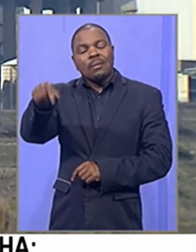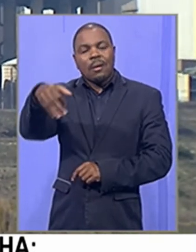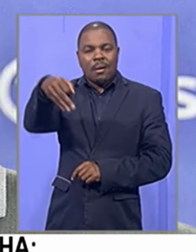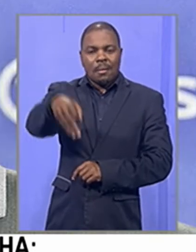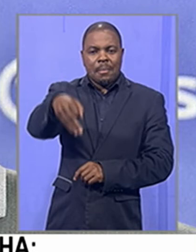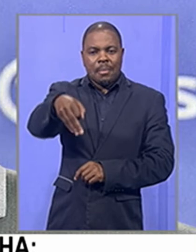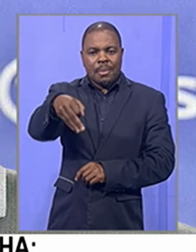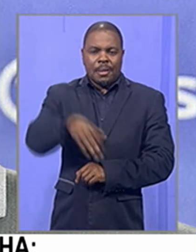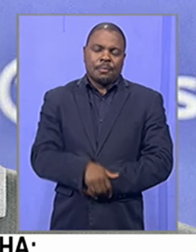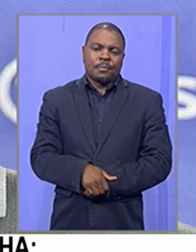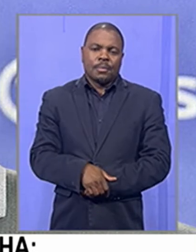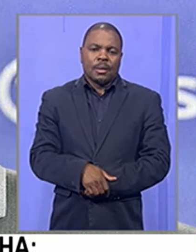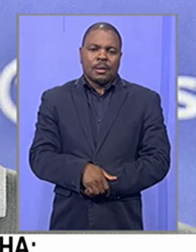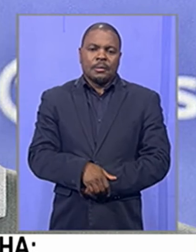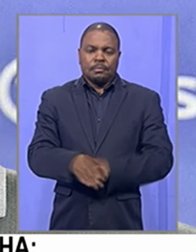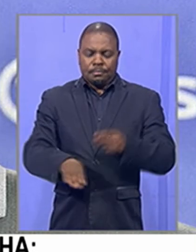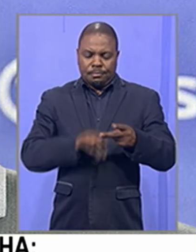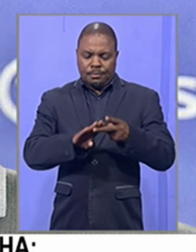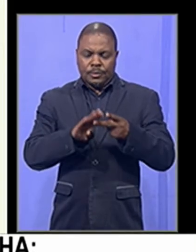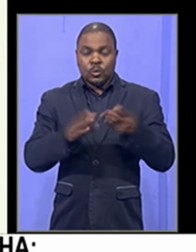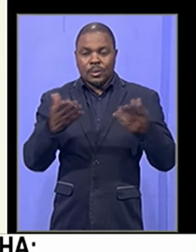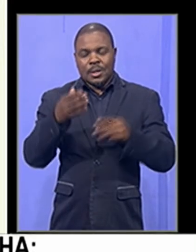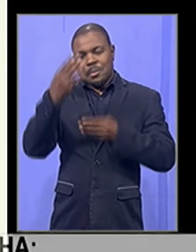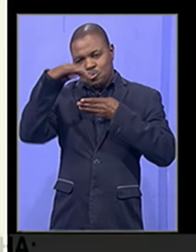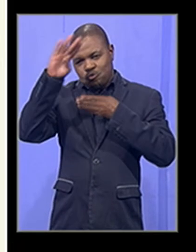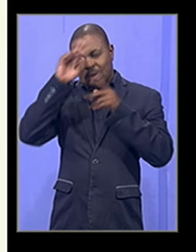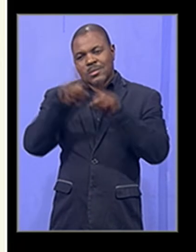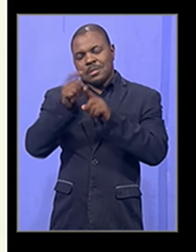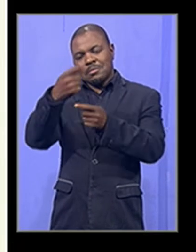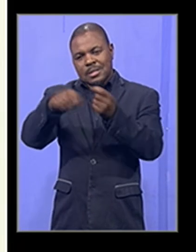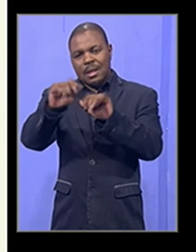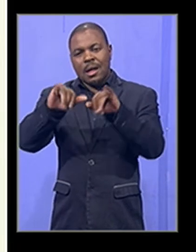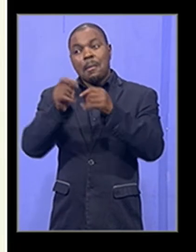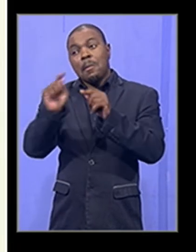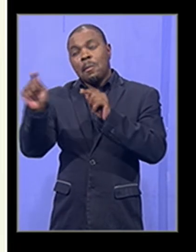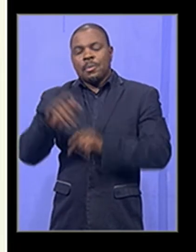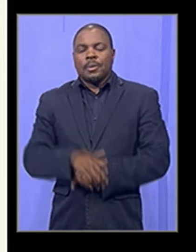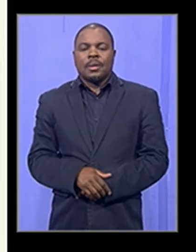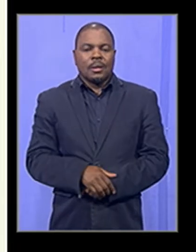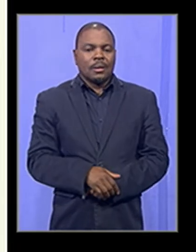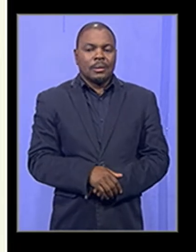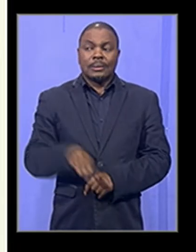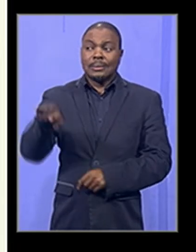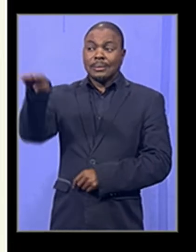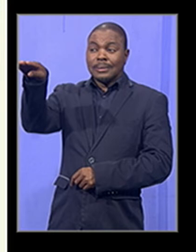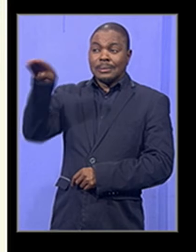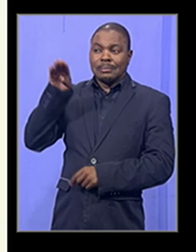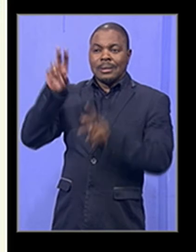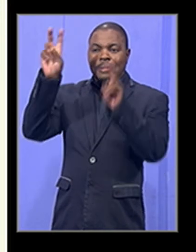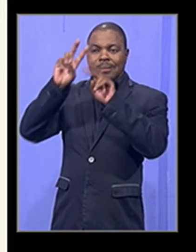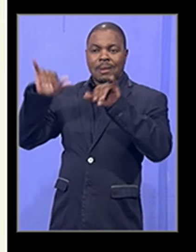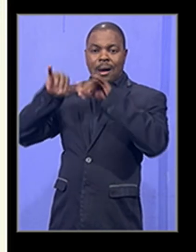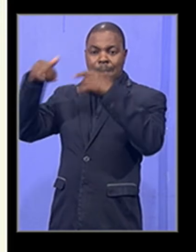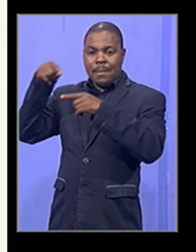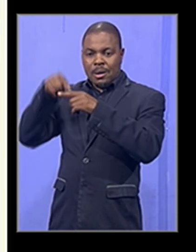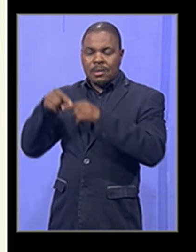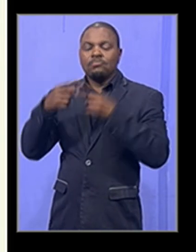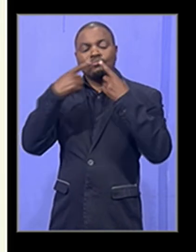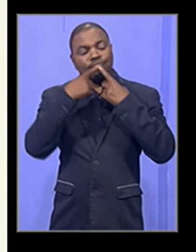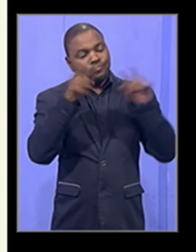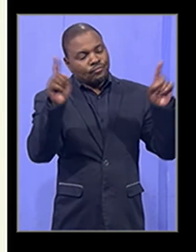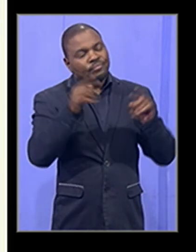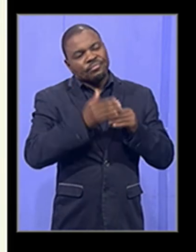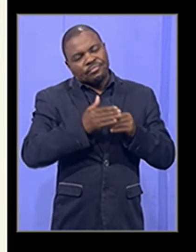of Namibia and Botswana. Kgabagare setlamo sa motlakase kwa Zimbabwe se tsibositse gore go tla nna le